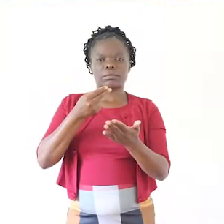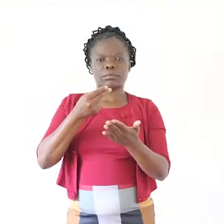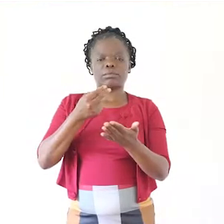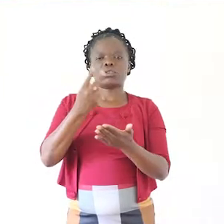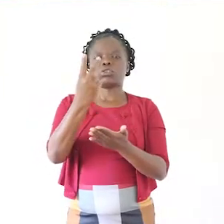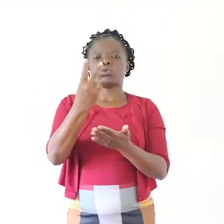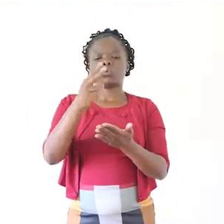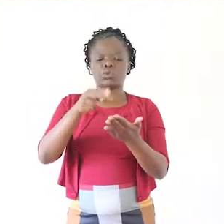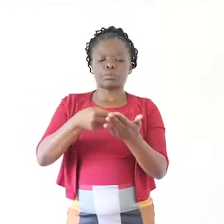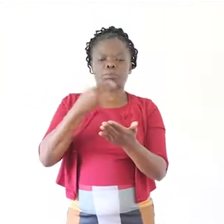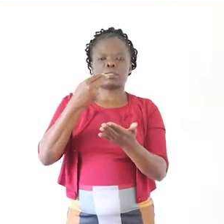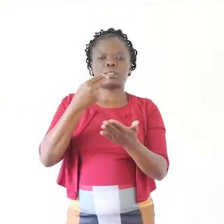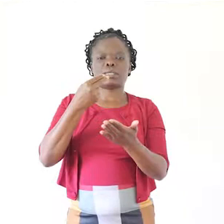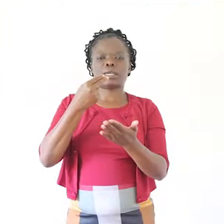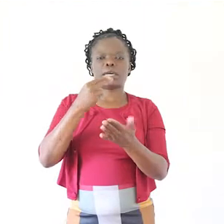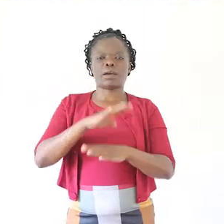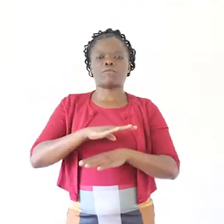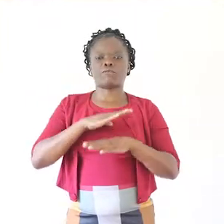Two spoons, good.